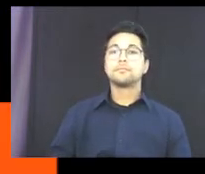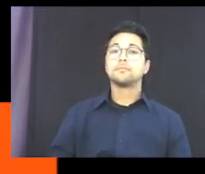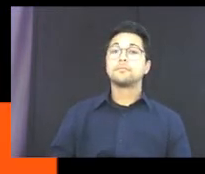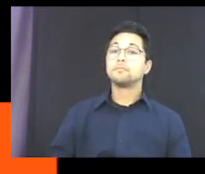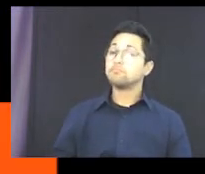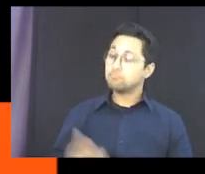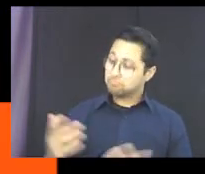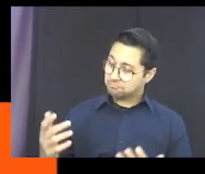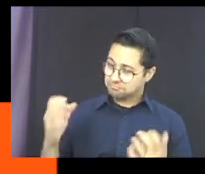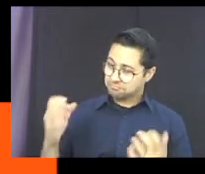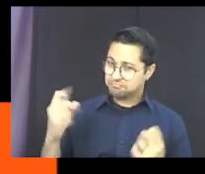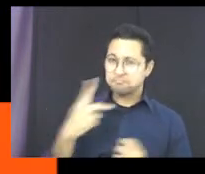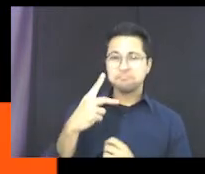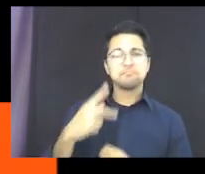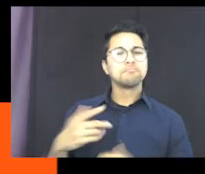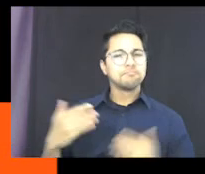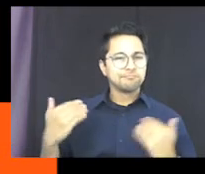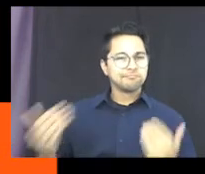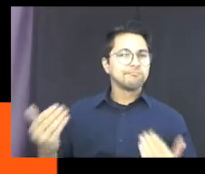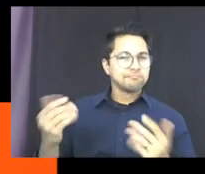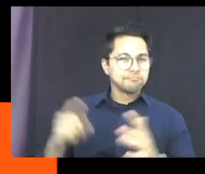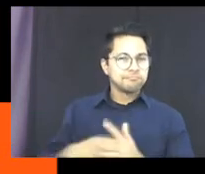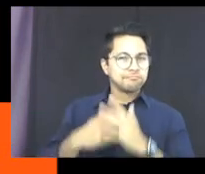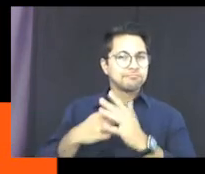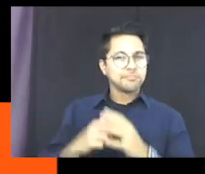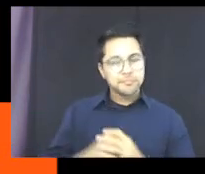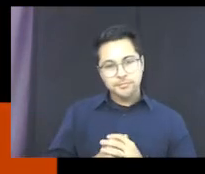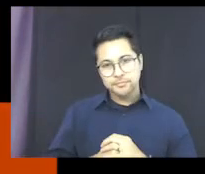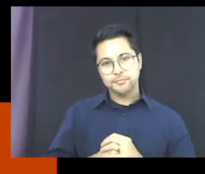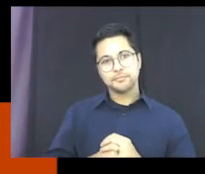Without further ado, let's begin.